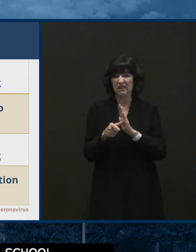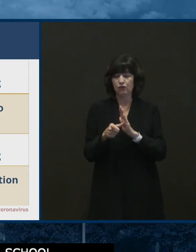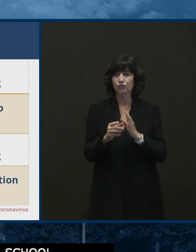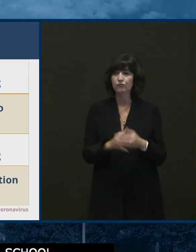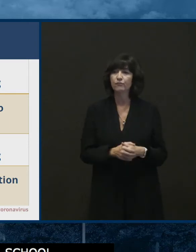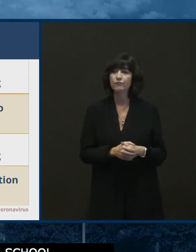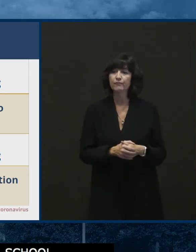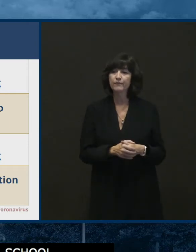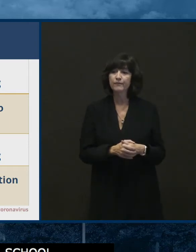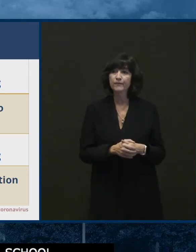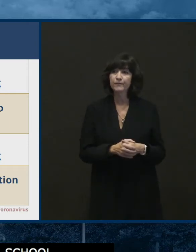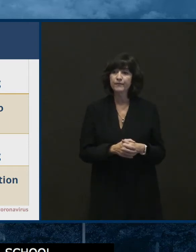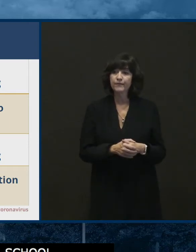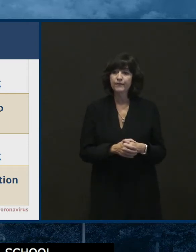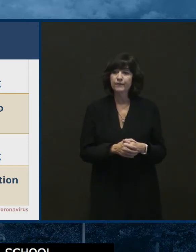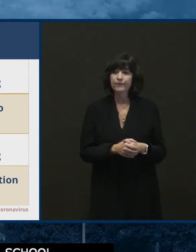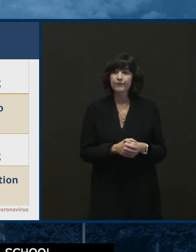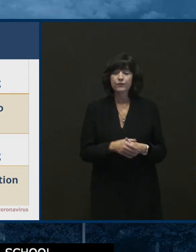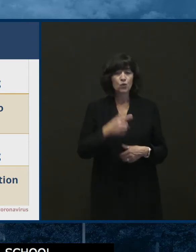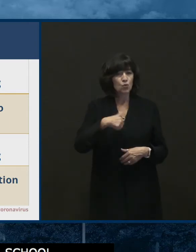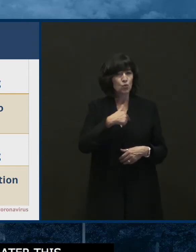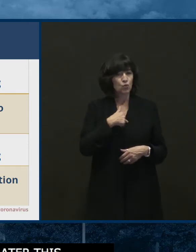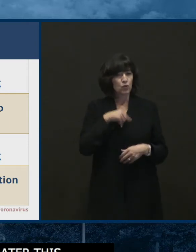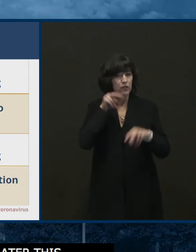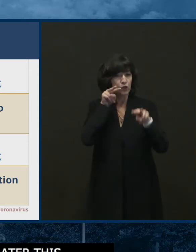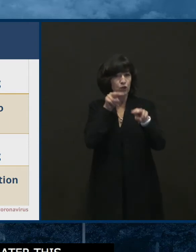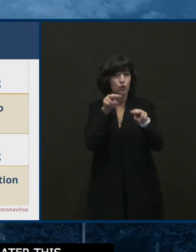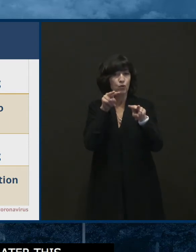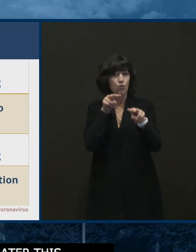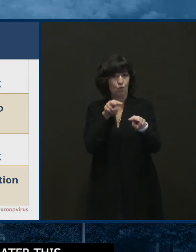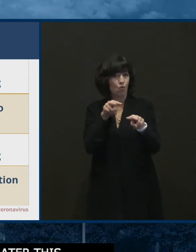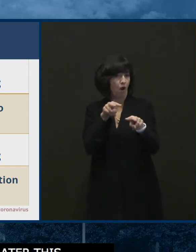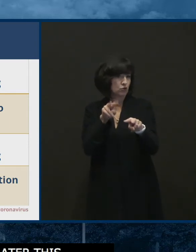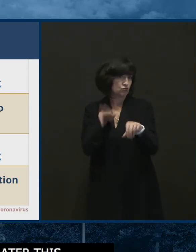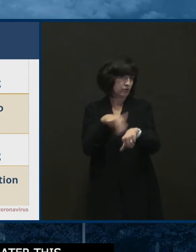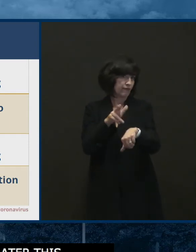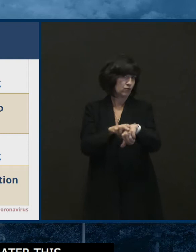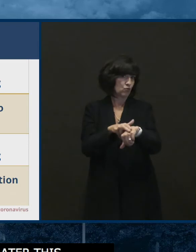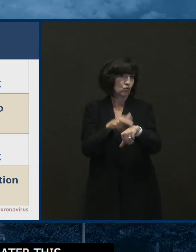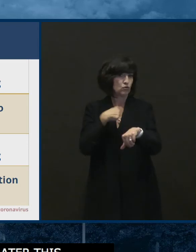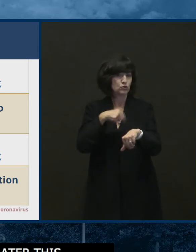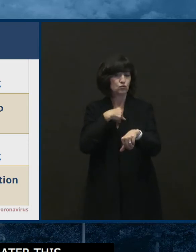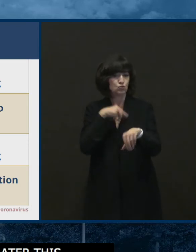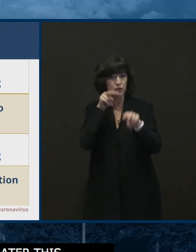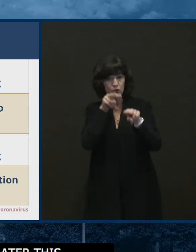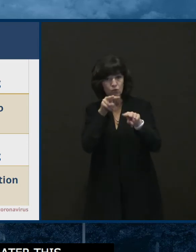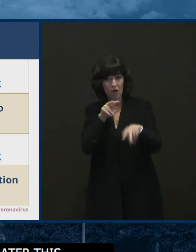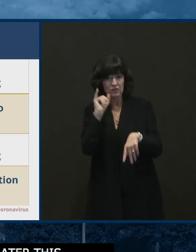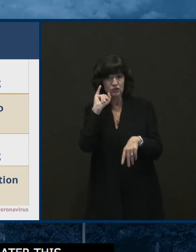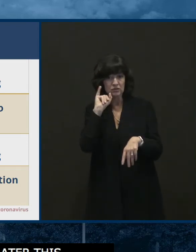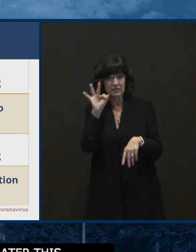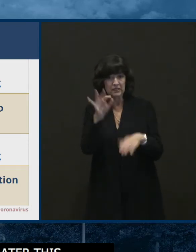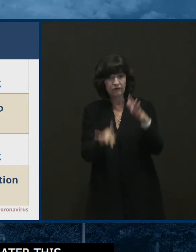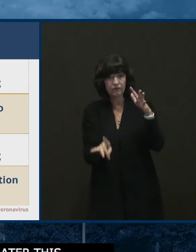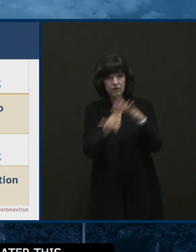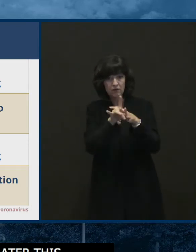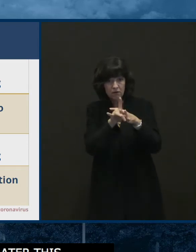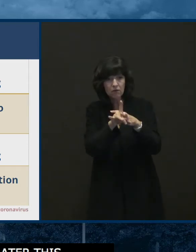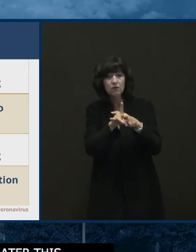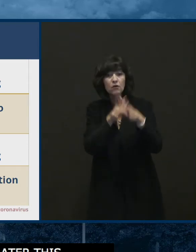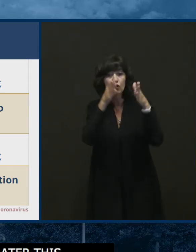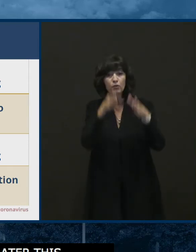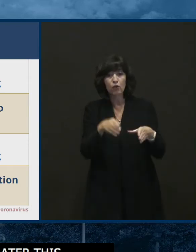keep a very close watch on cases. Naturally, we are reporting those cases and working closely with the Division of Public